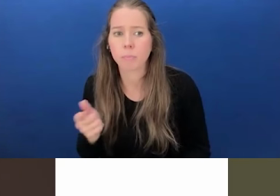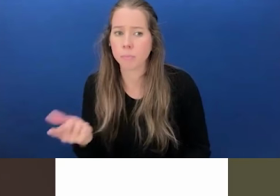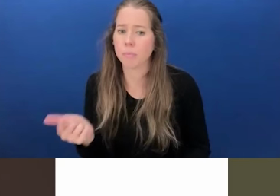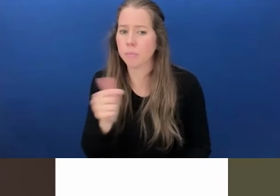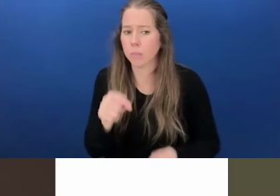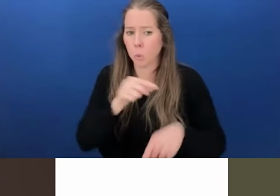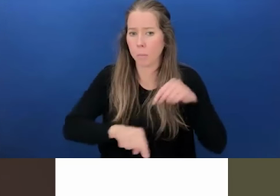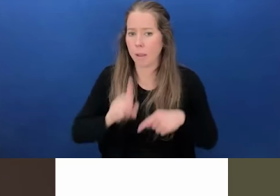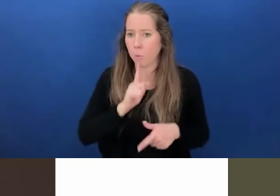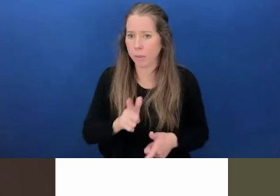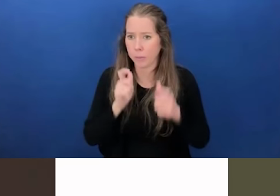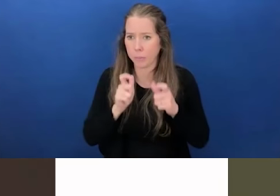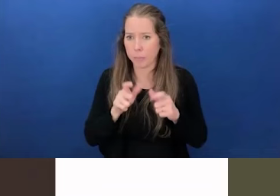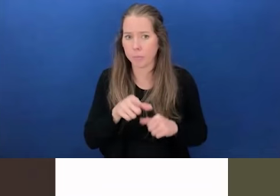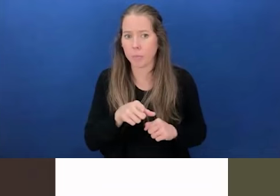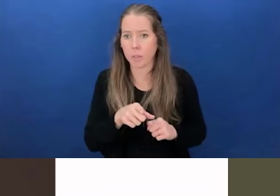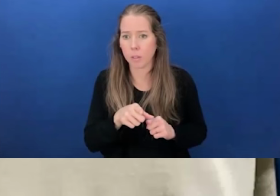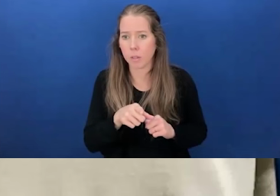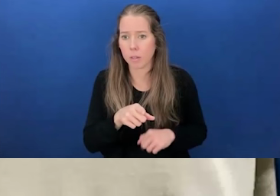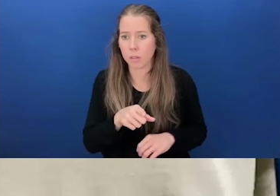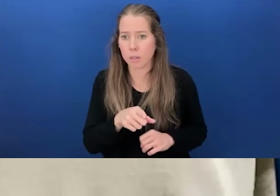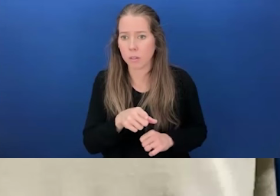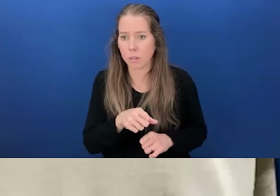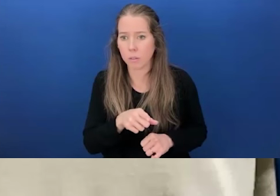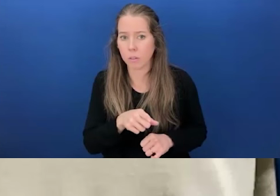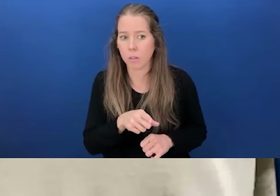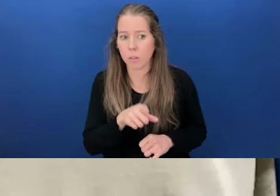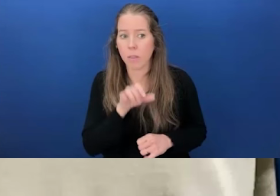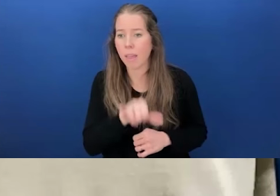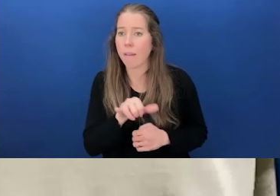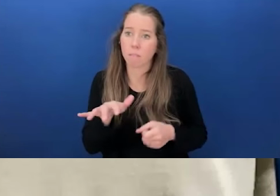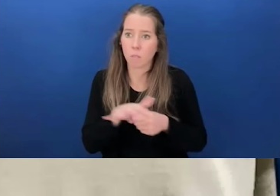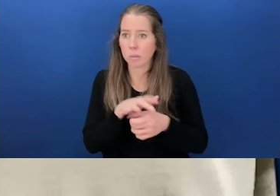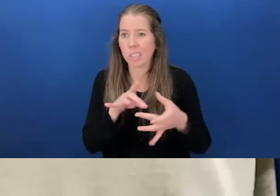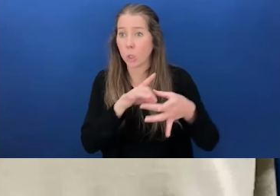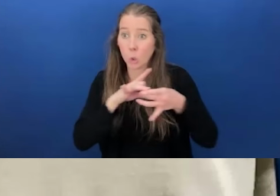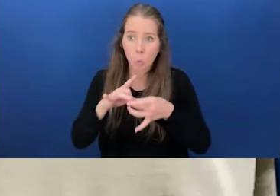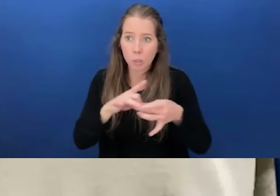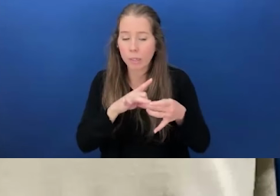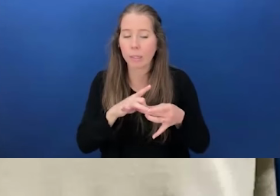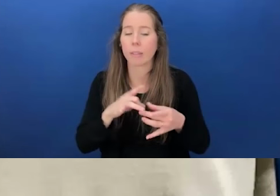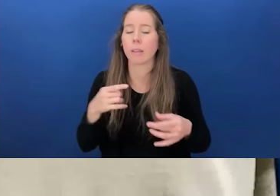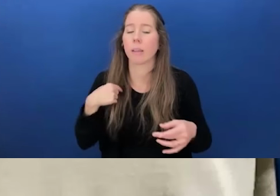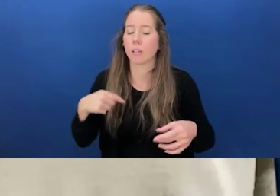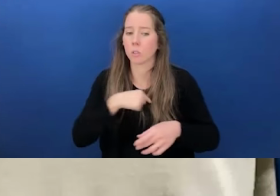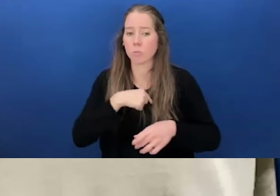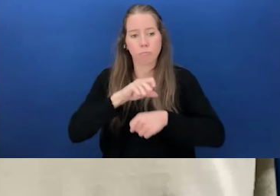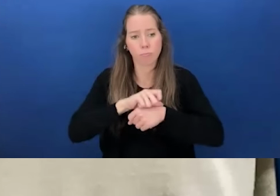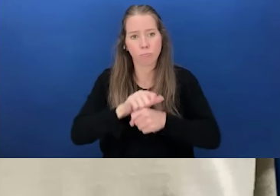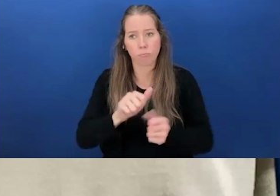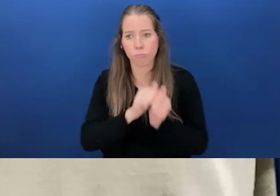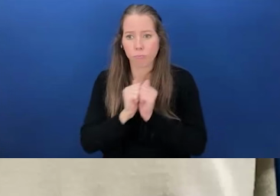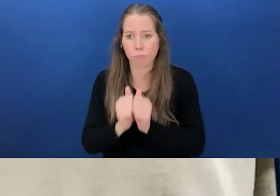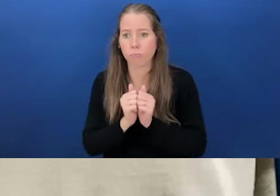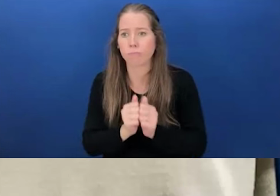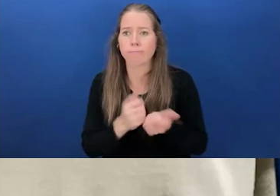quick, No, actually. some of the whole unity thing and us working together is, so in our talks, we were just